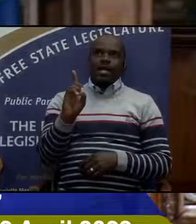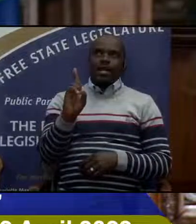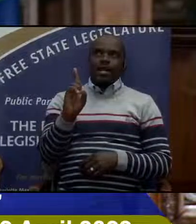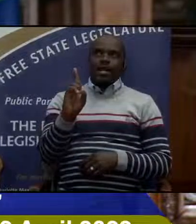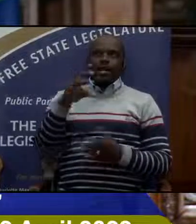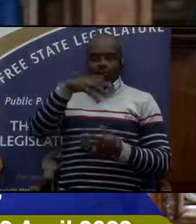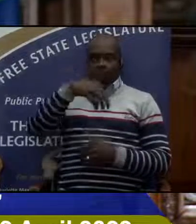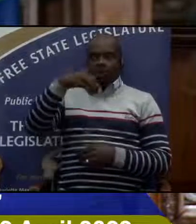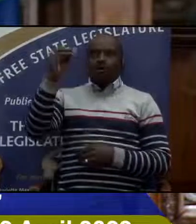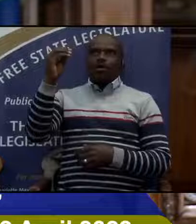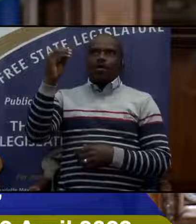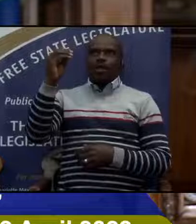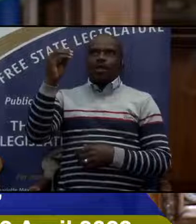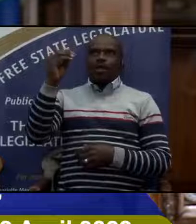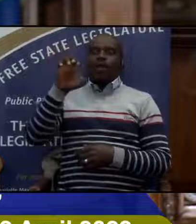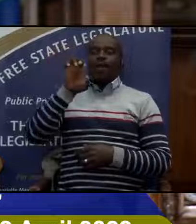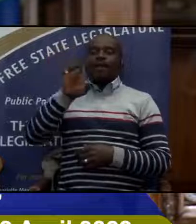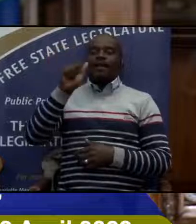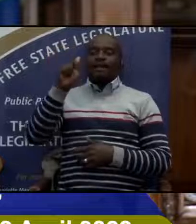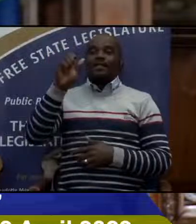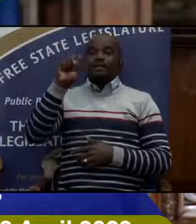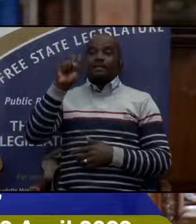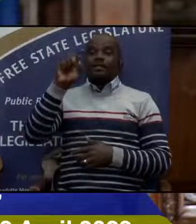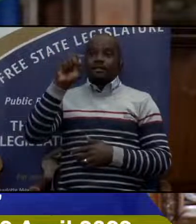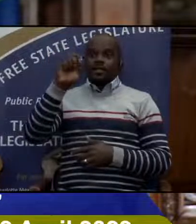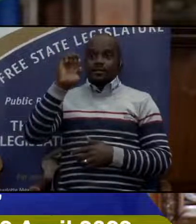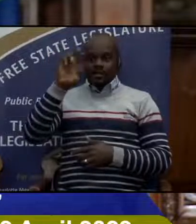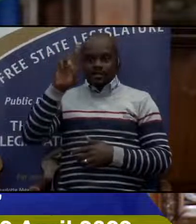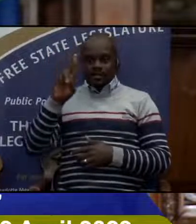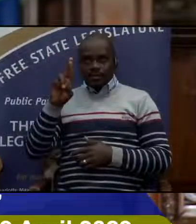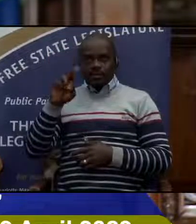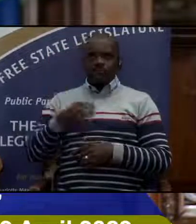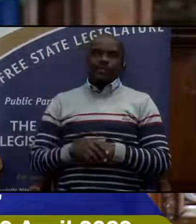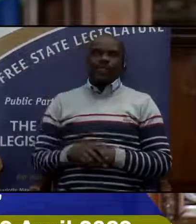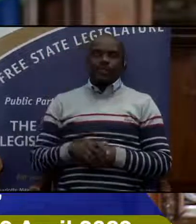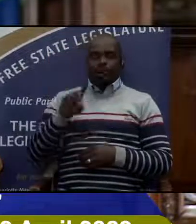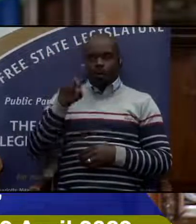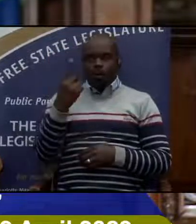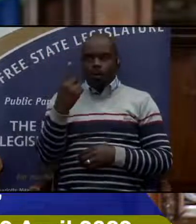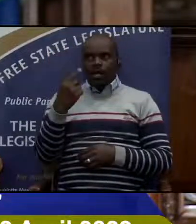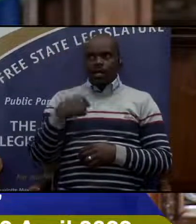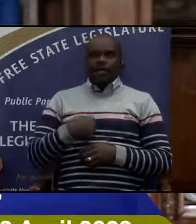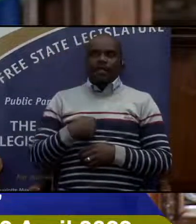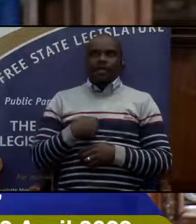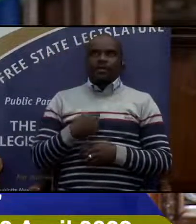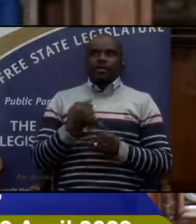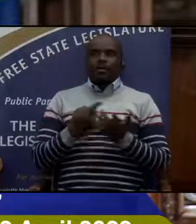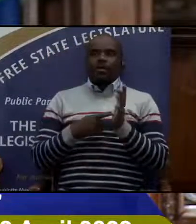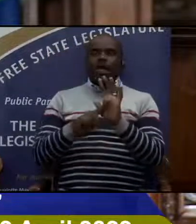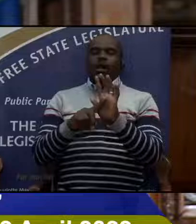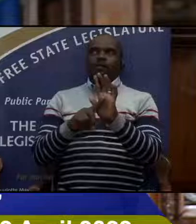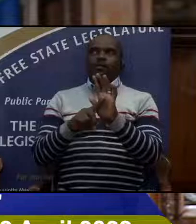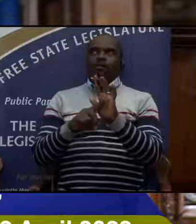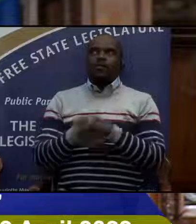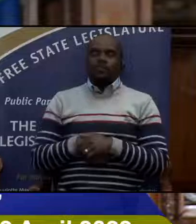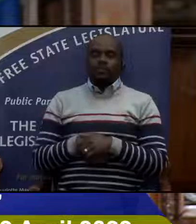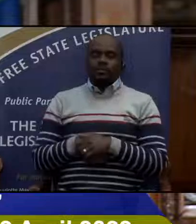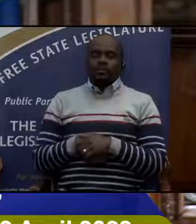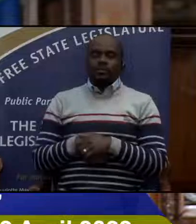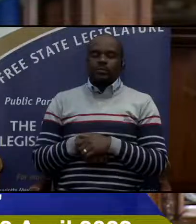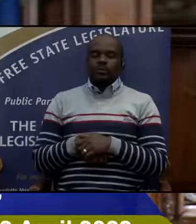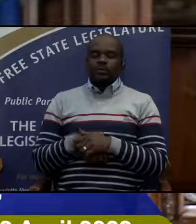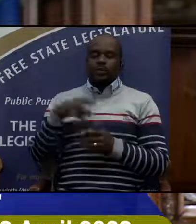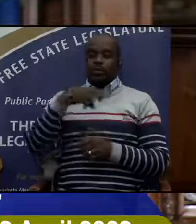One of the issues that I would want to raise ka moya wa Paseka is that in Maluti